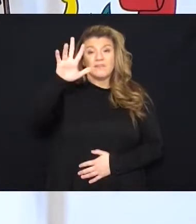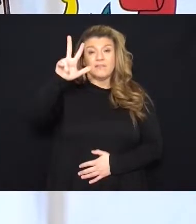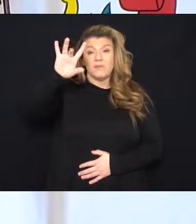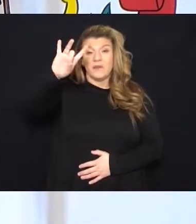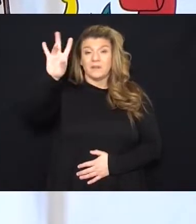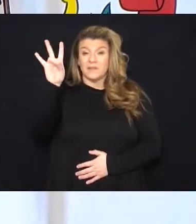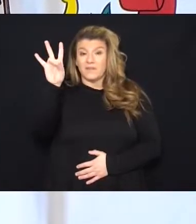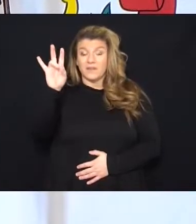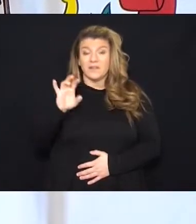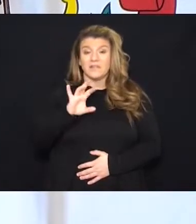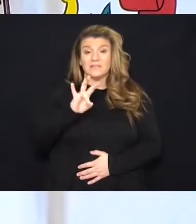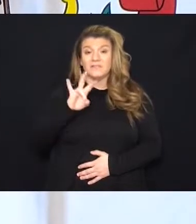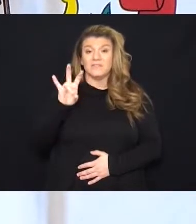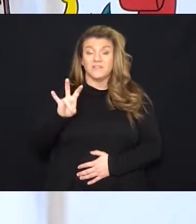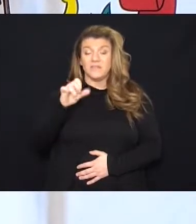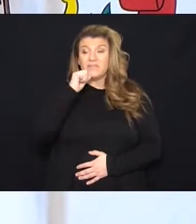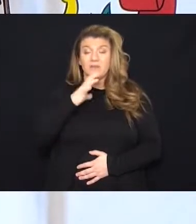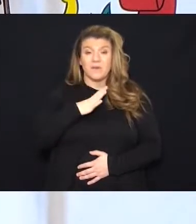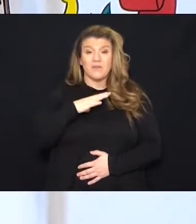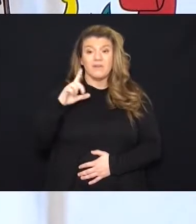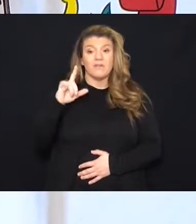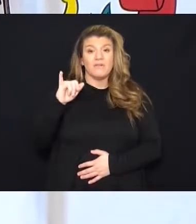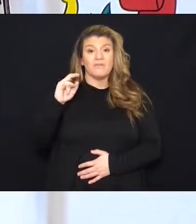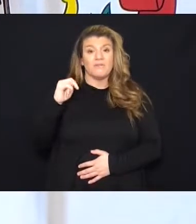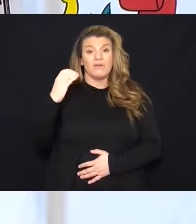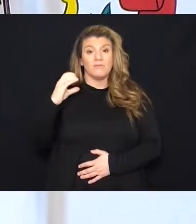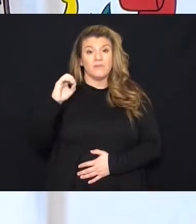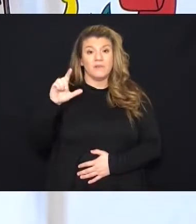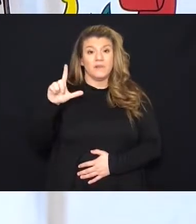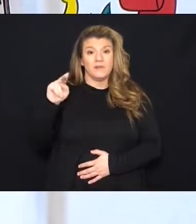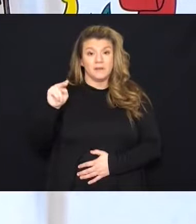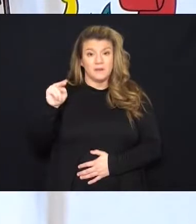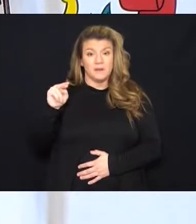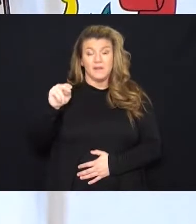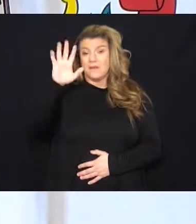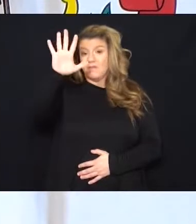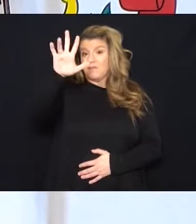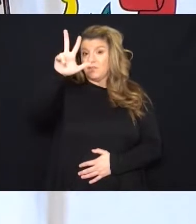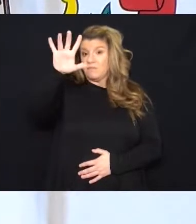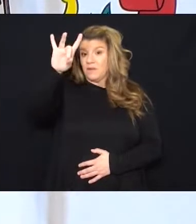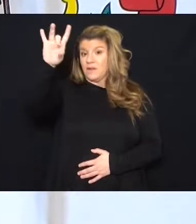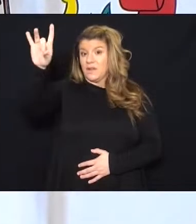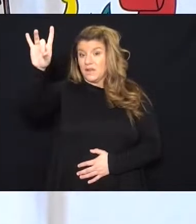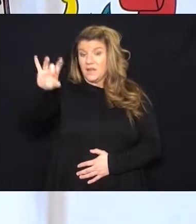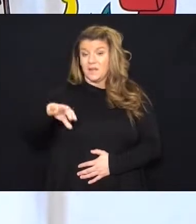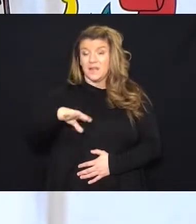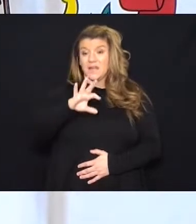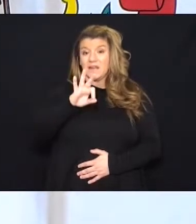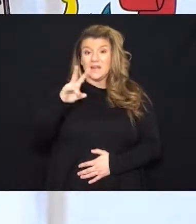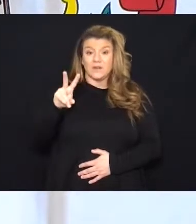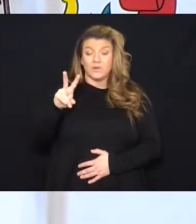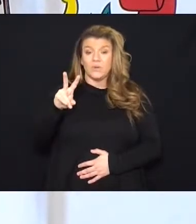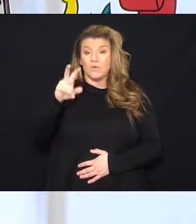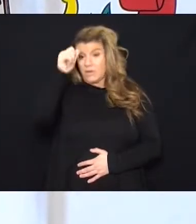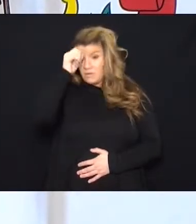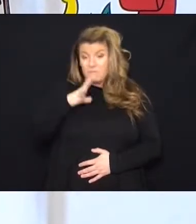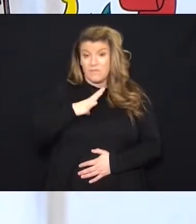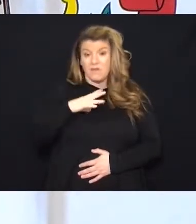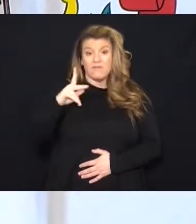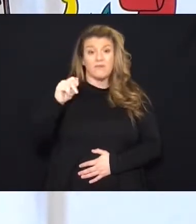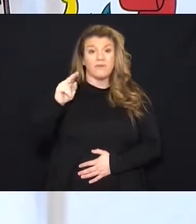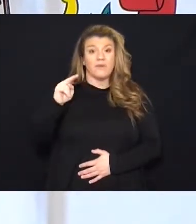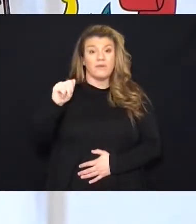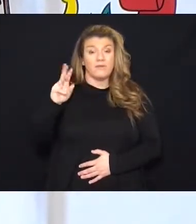5,387th death, a 77-year-old female from Lincoln County. The 5,388th death, a 92-year-old male from